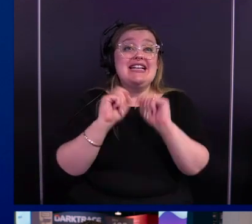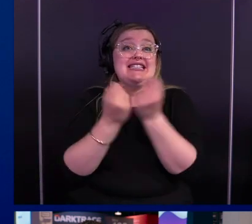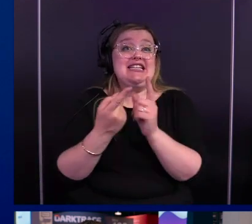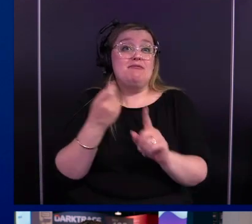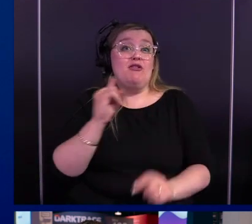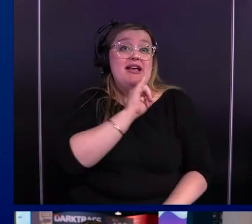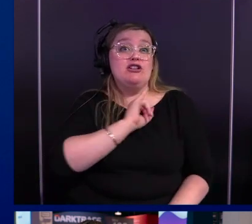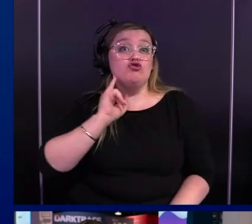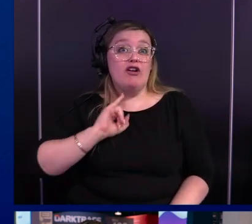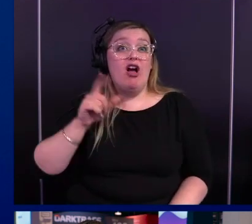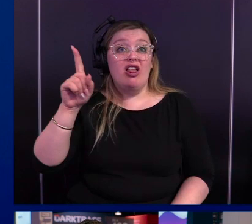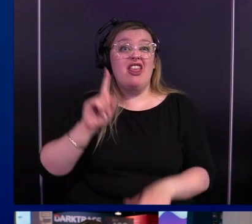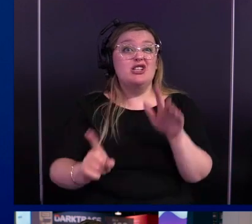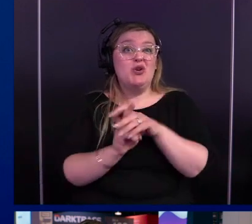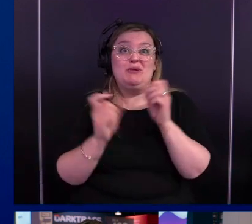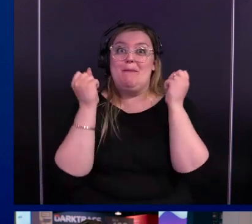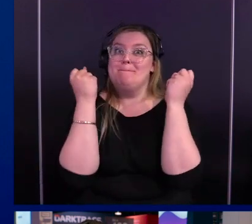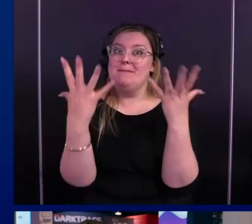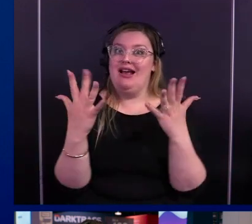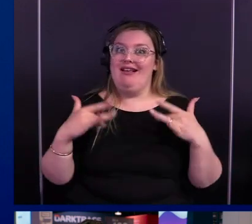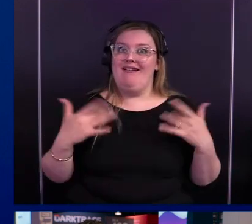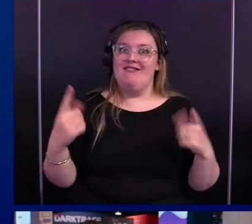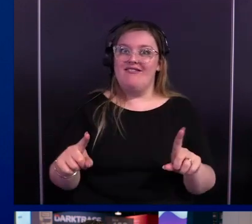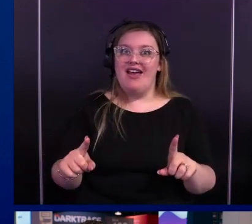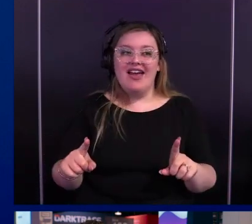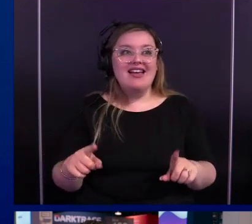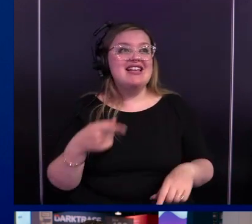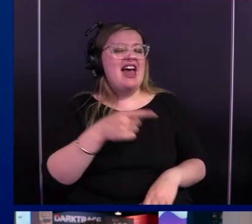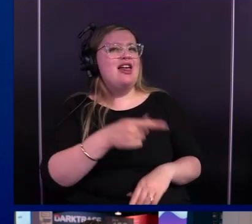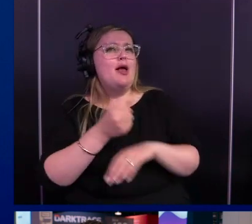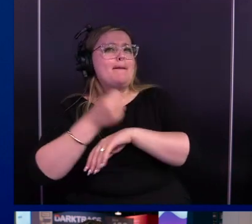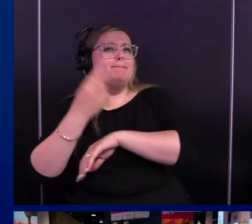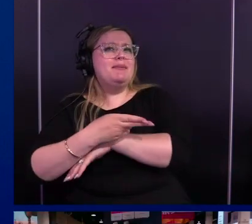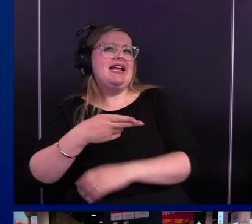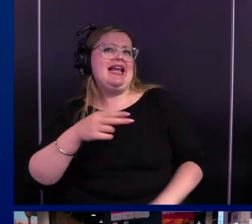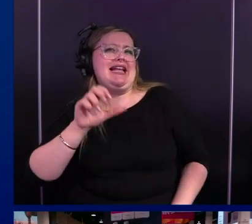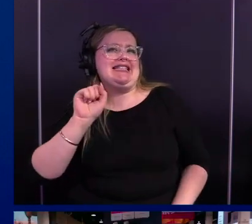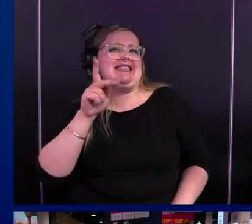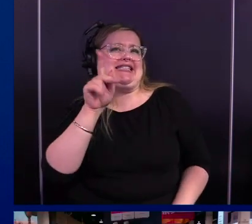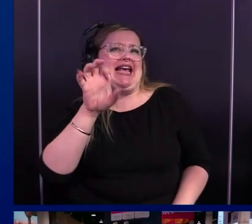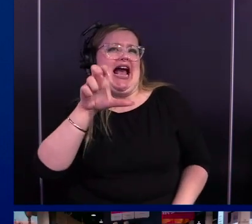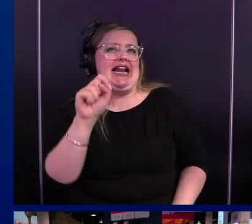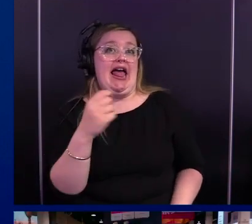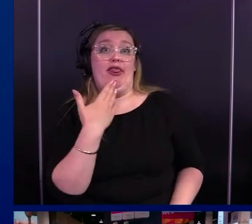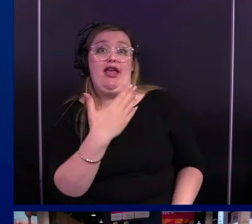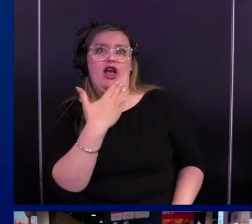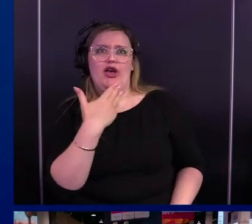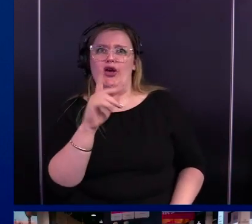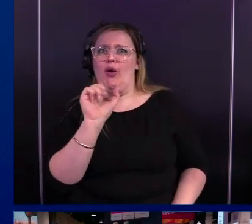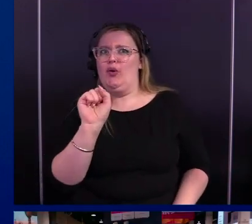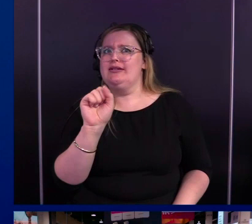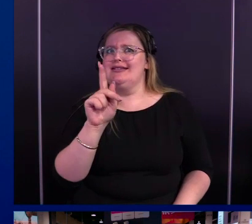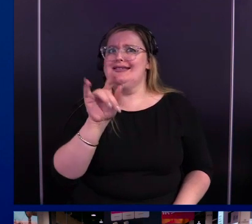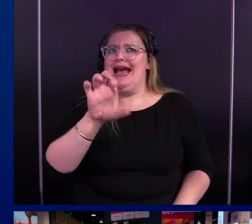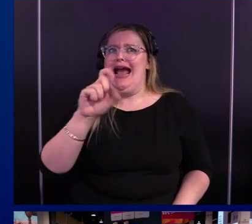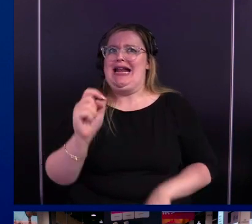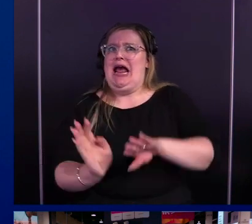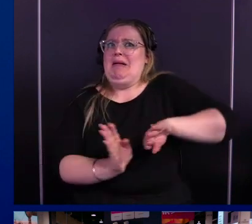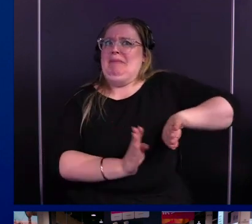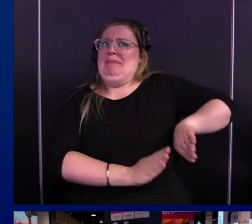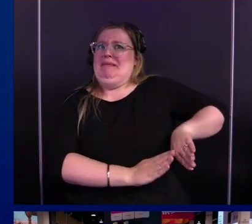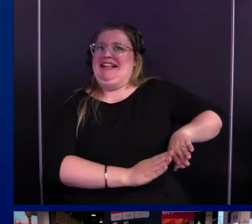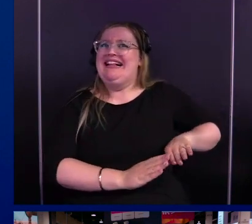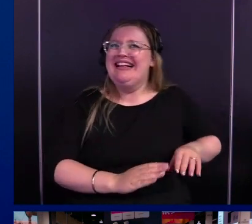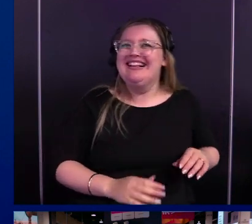to a lot of events. They get real competitive, too. And they're beating Skynet, so thank you for that. Yeah, ooh. Right? Yeah, we've got to keep Skynet at bay. Yeah. So here you can see this is